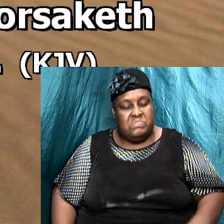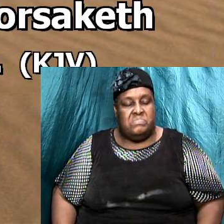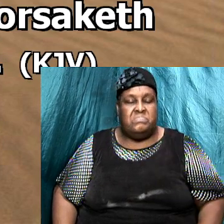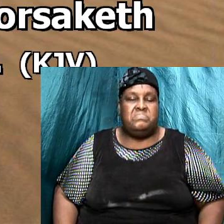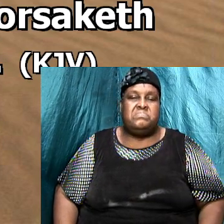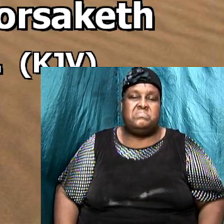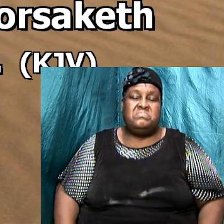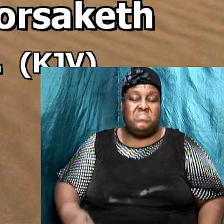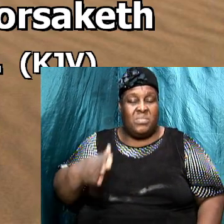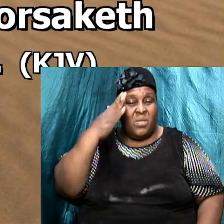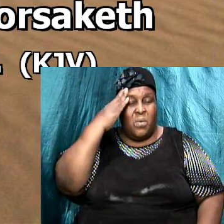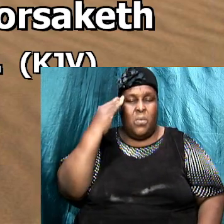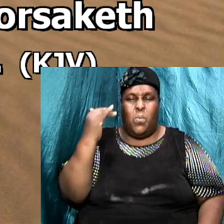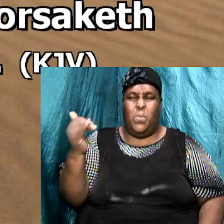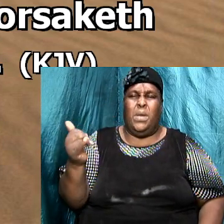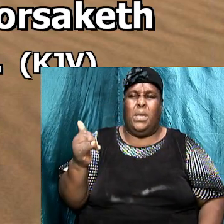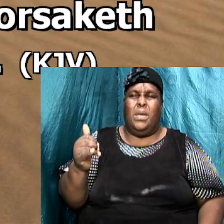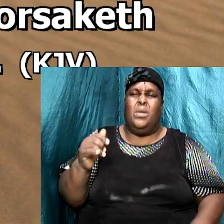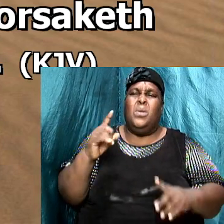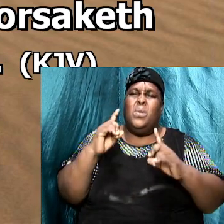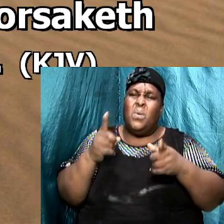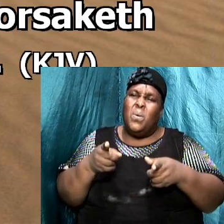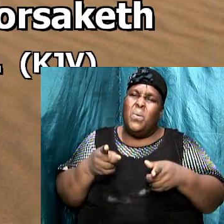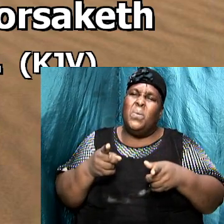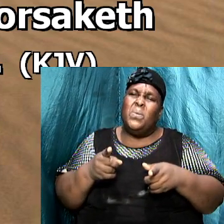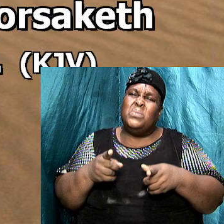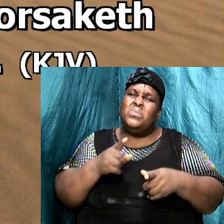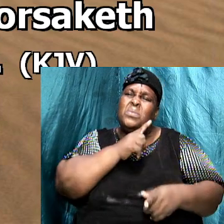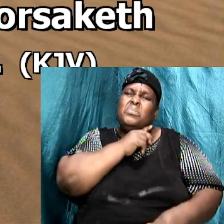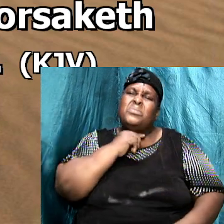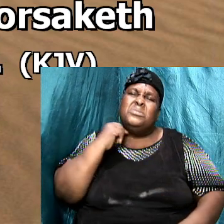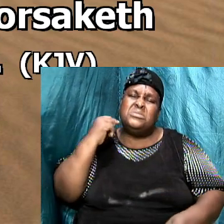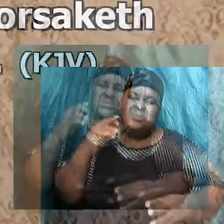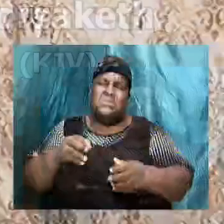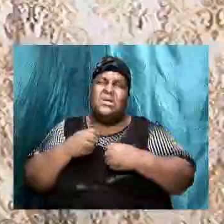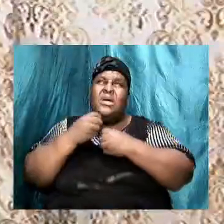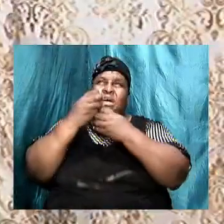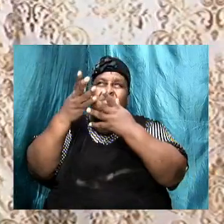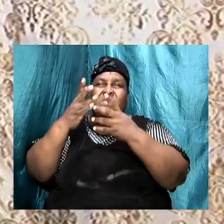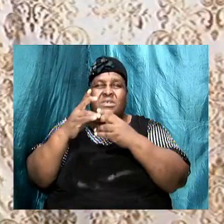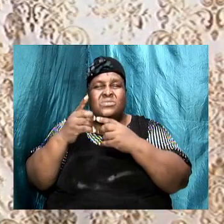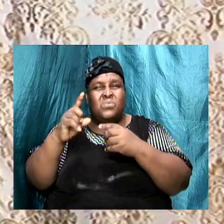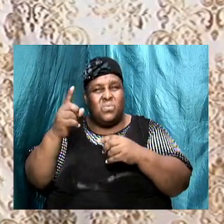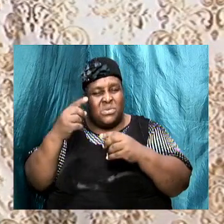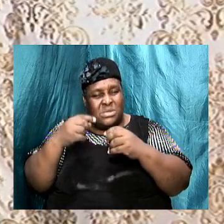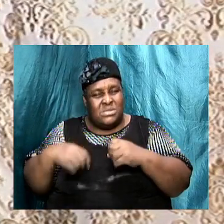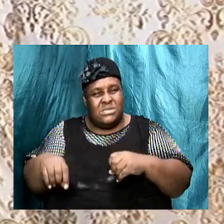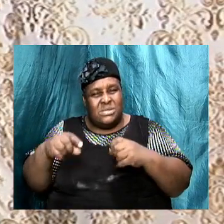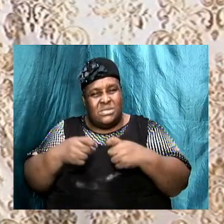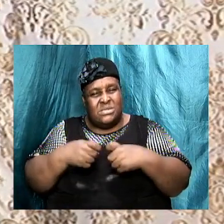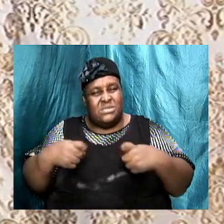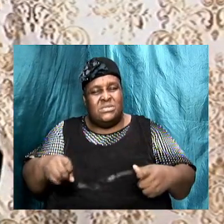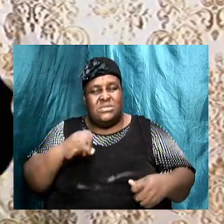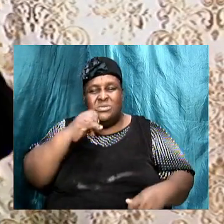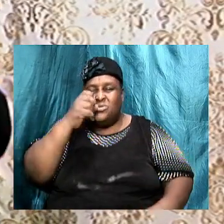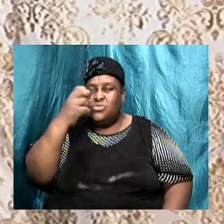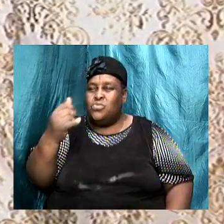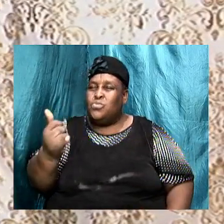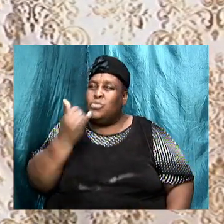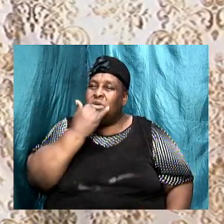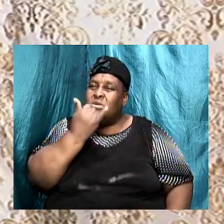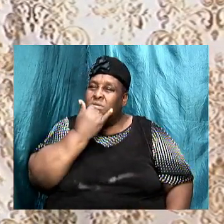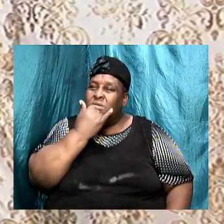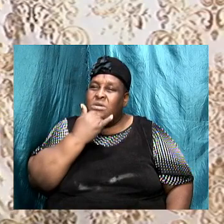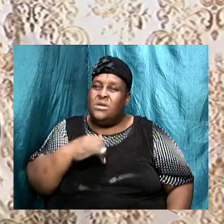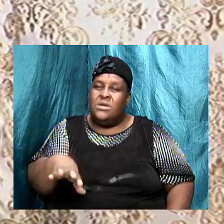This is why going to a physical priest to confess one sin is wrong. The Bible